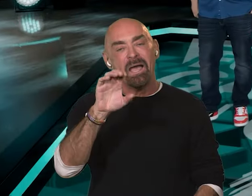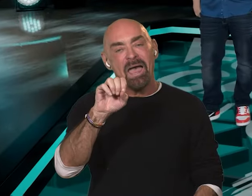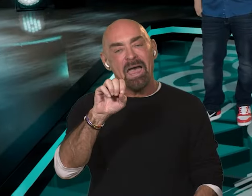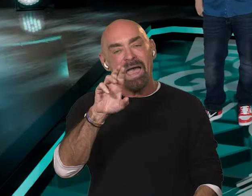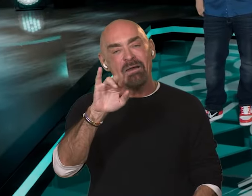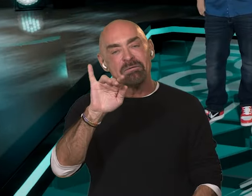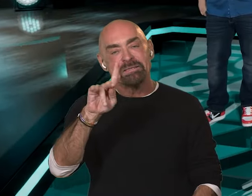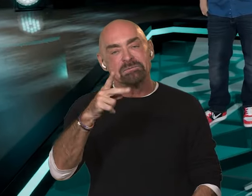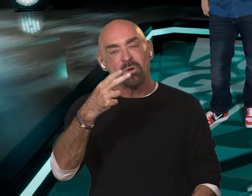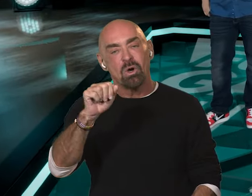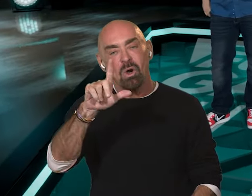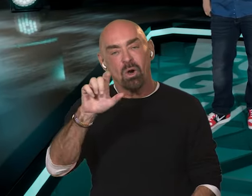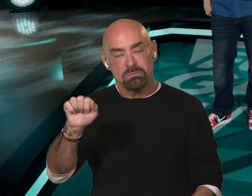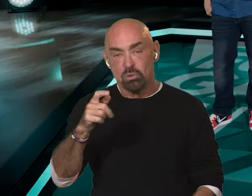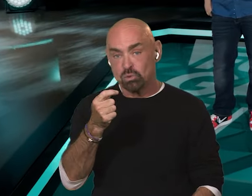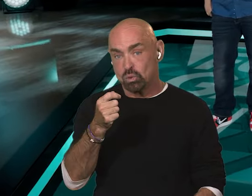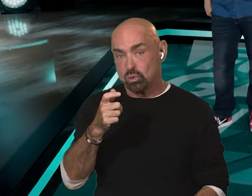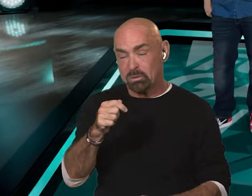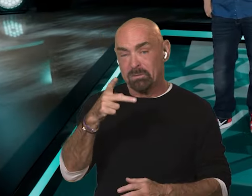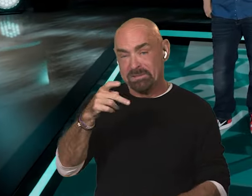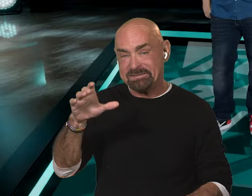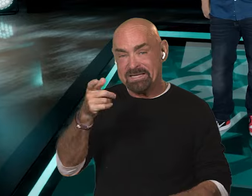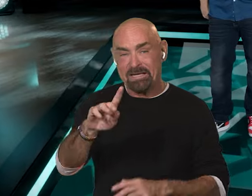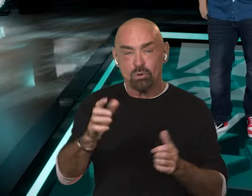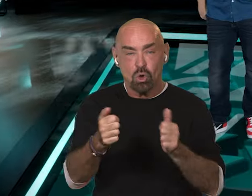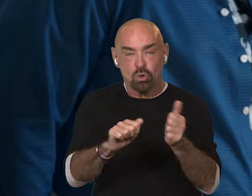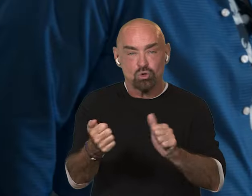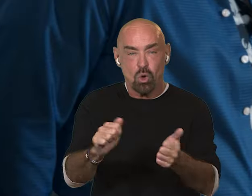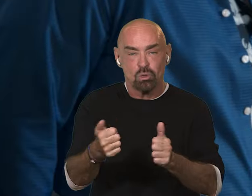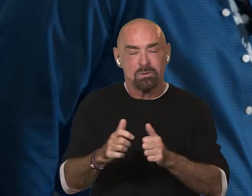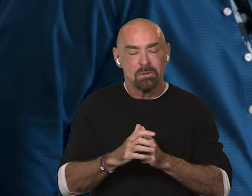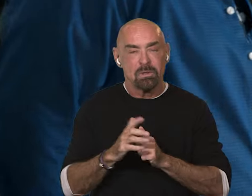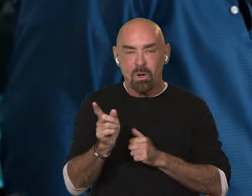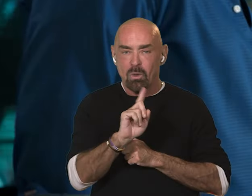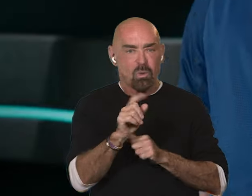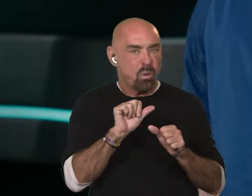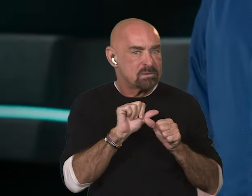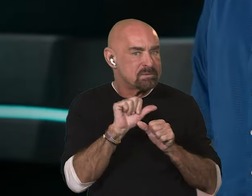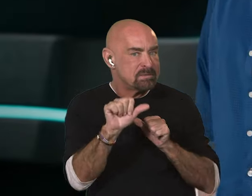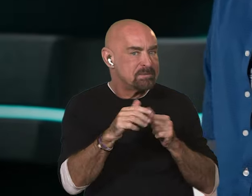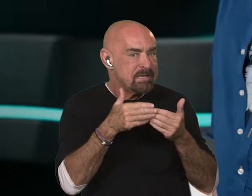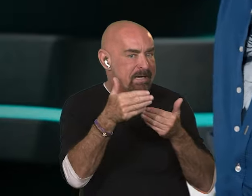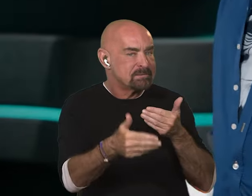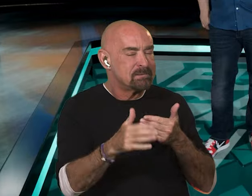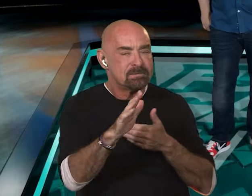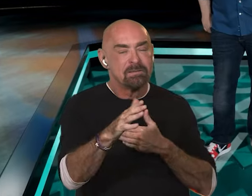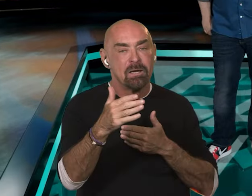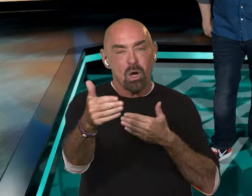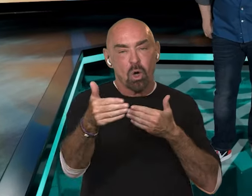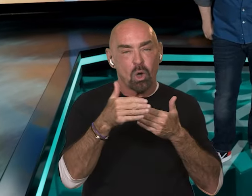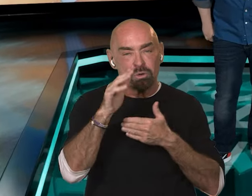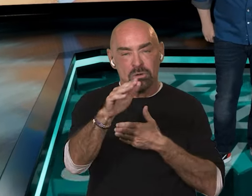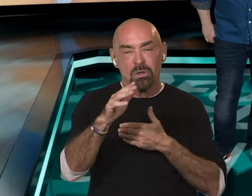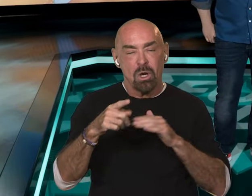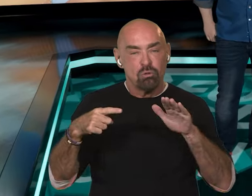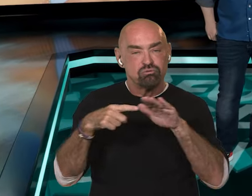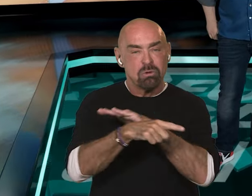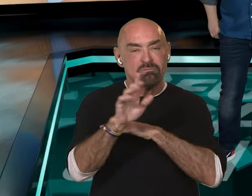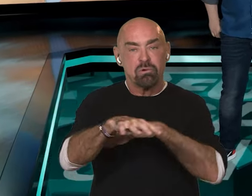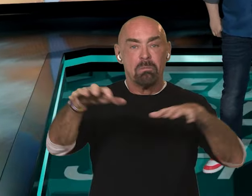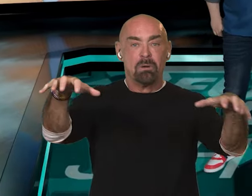Eric's home, The Stolen Dream, is coming soon to PC and consoles. What's next, Roger? Well, here's a closer look